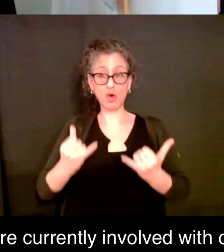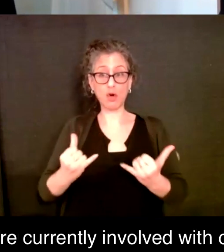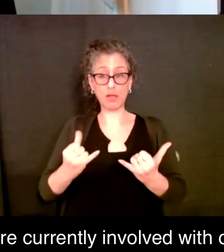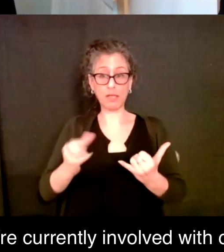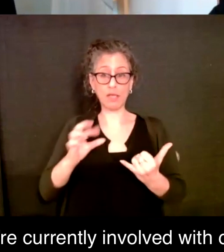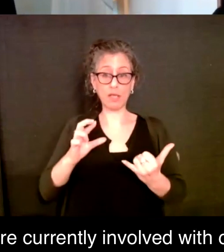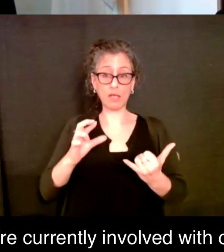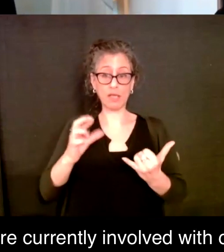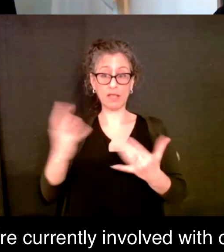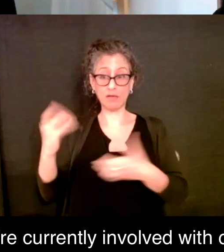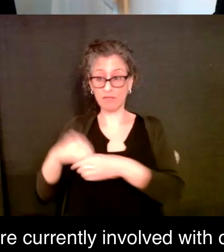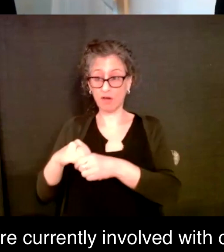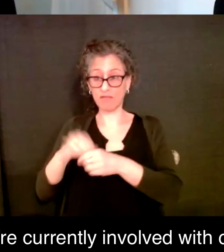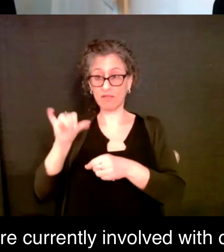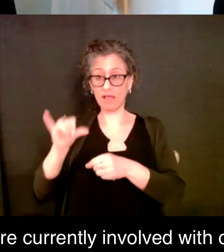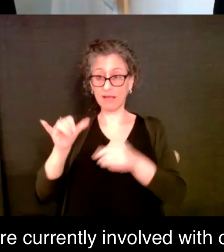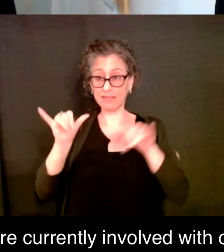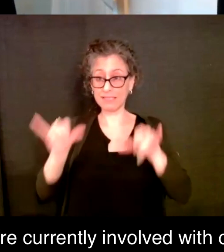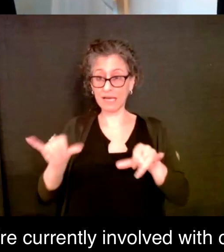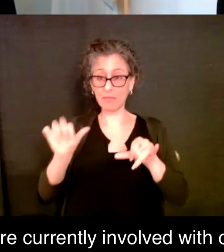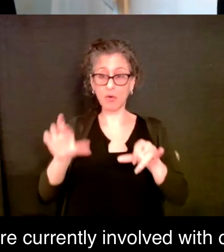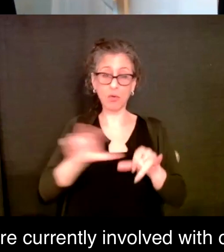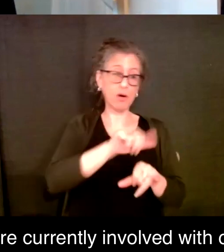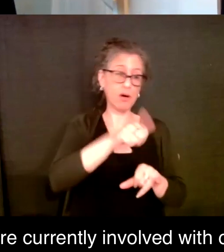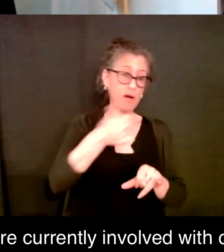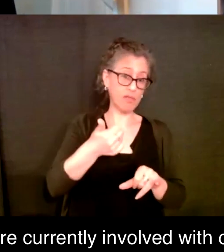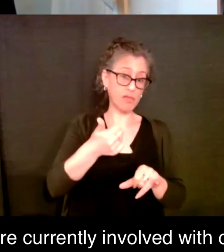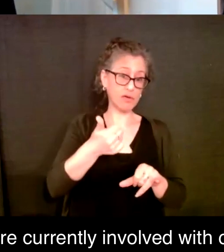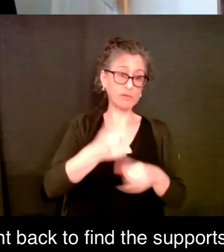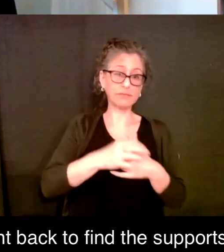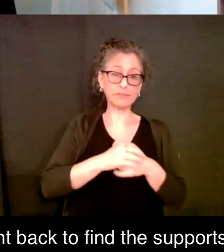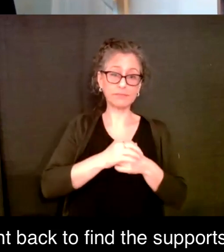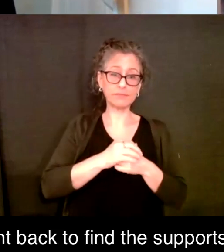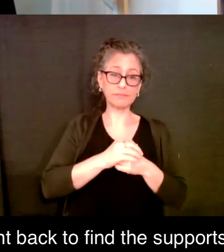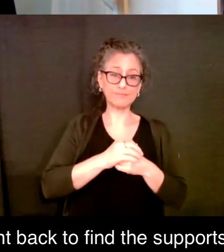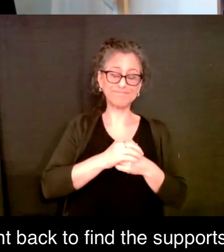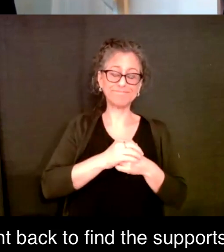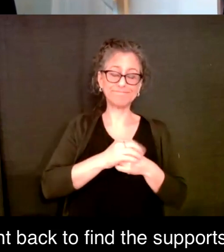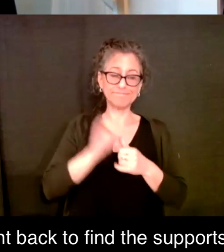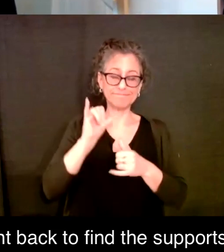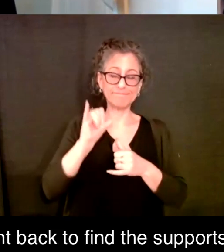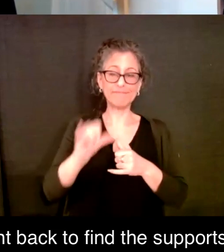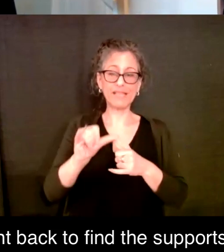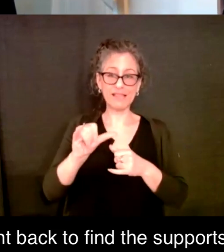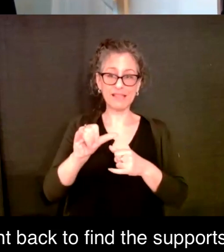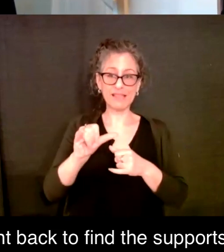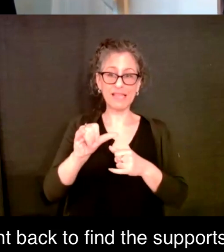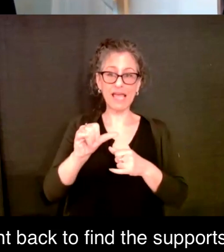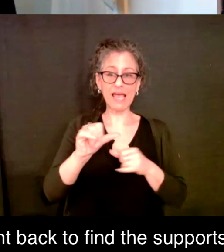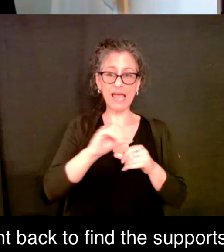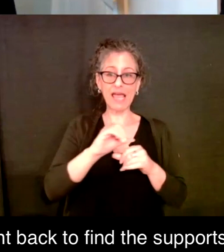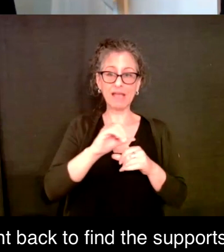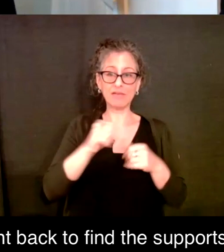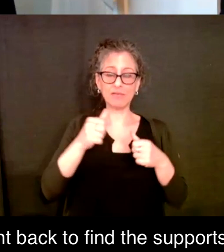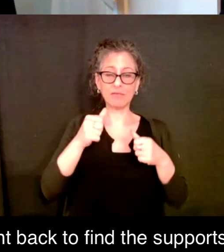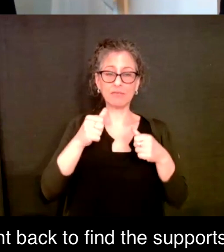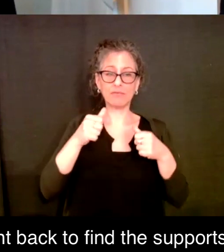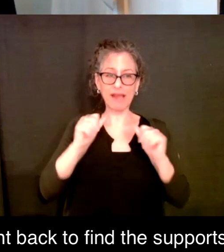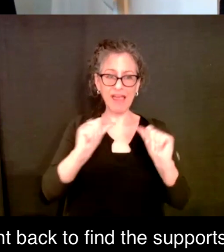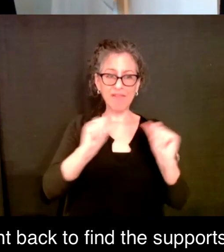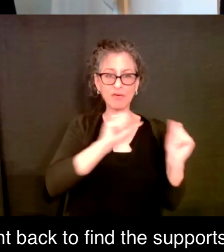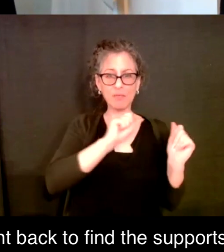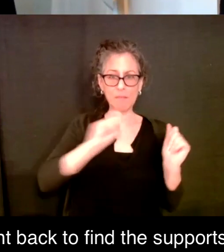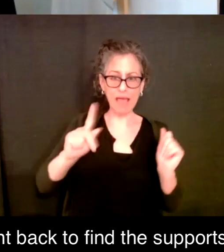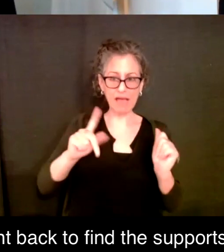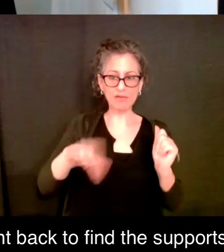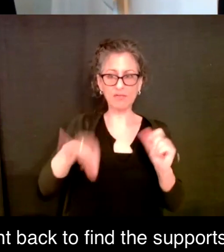be involved with, or another one altogether, that movement back to find the